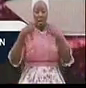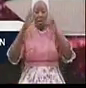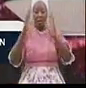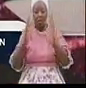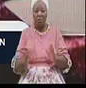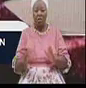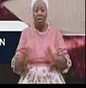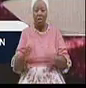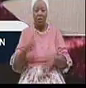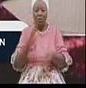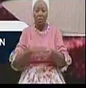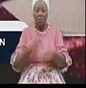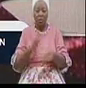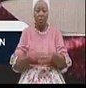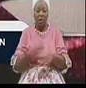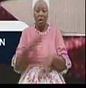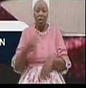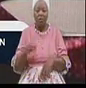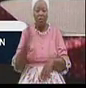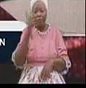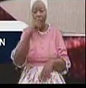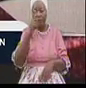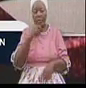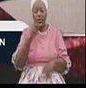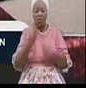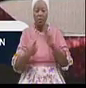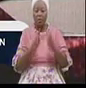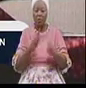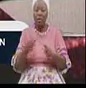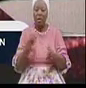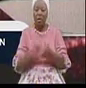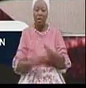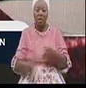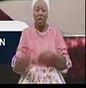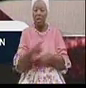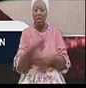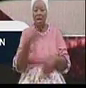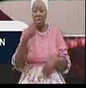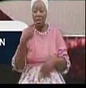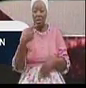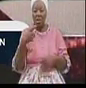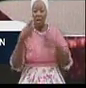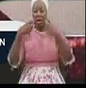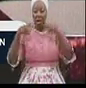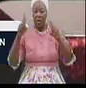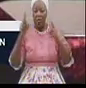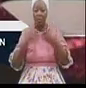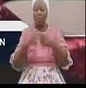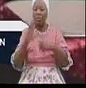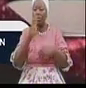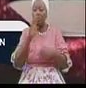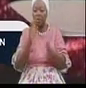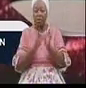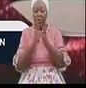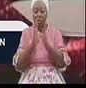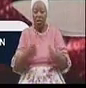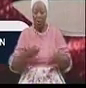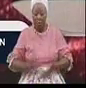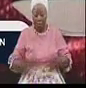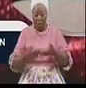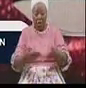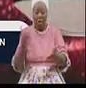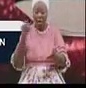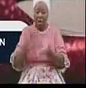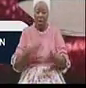of false people that they profess to be Christians, born again, children